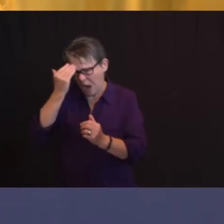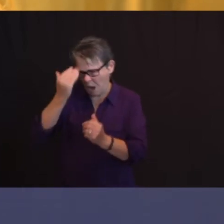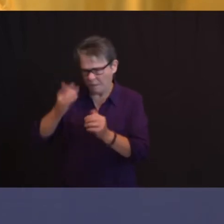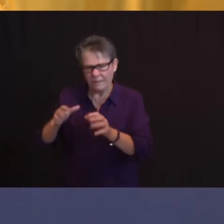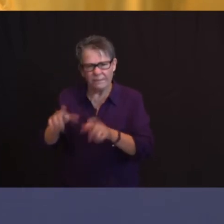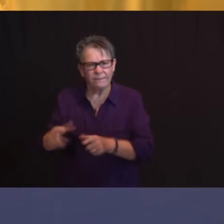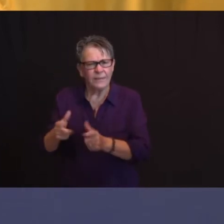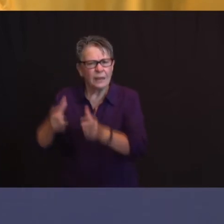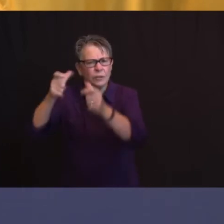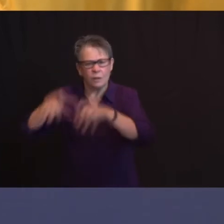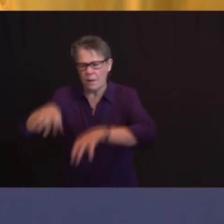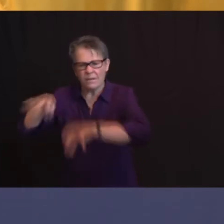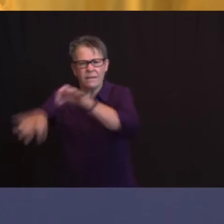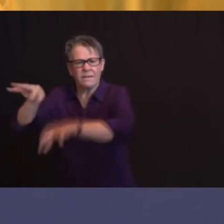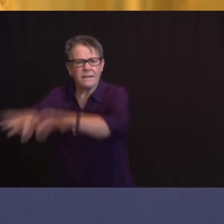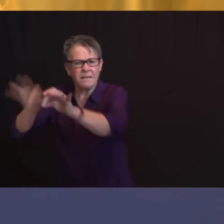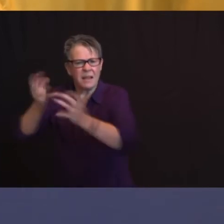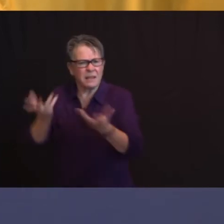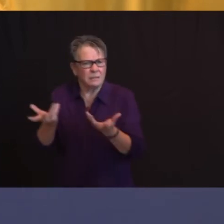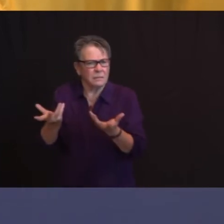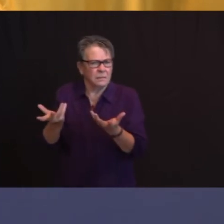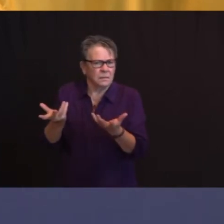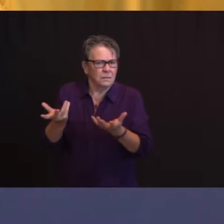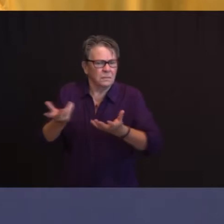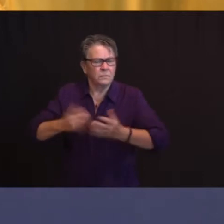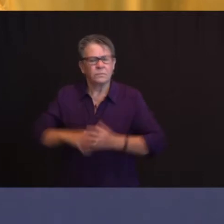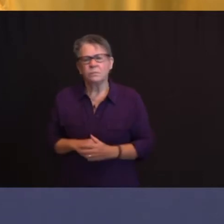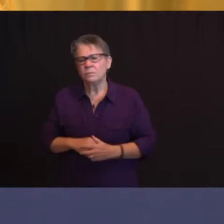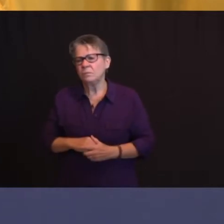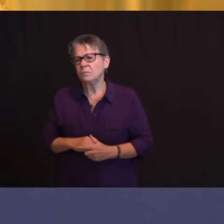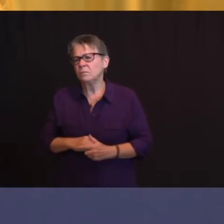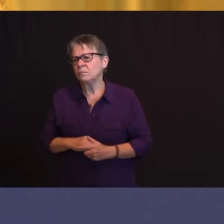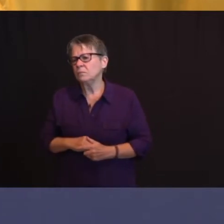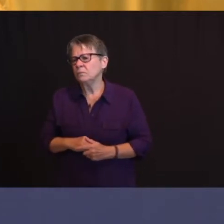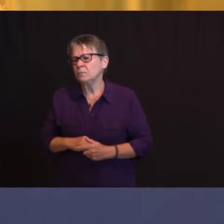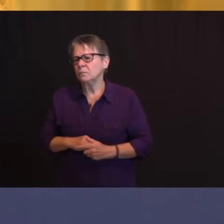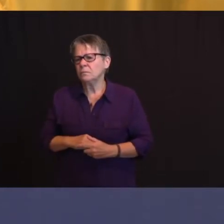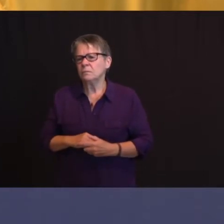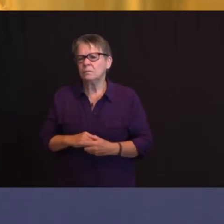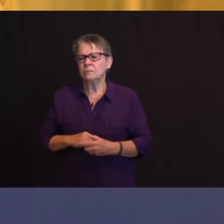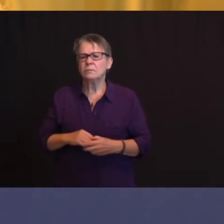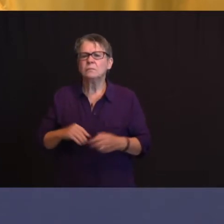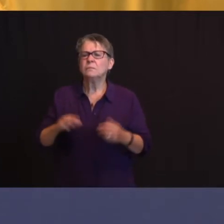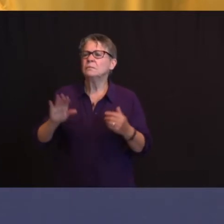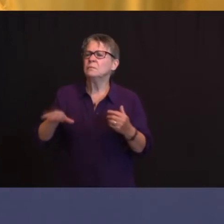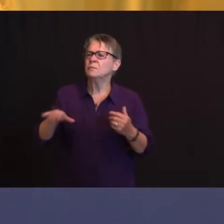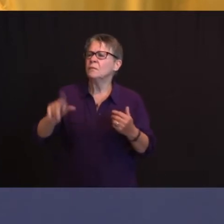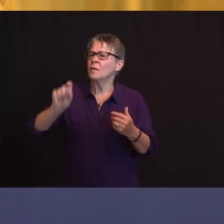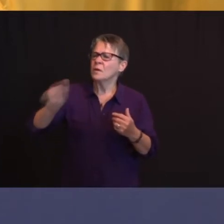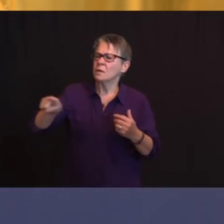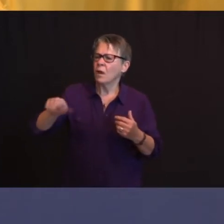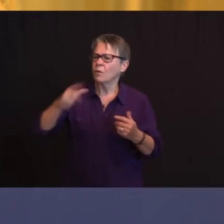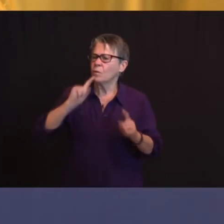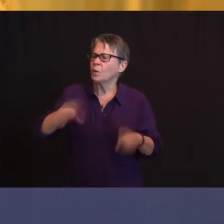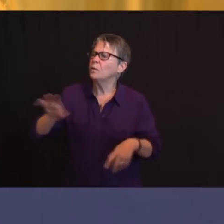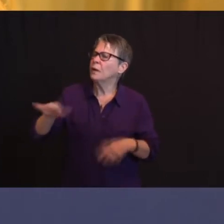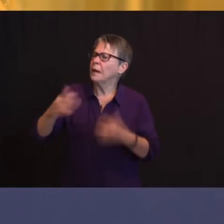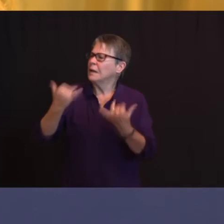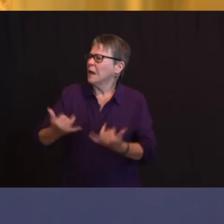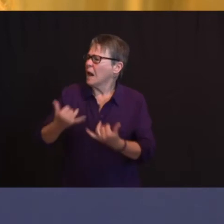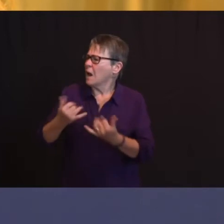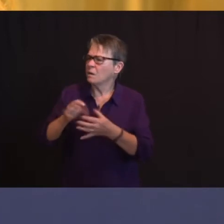Can you comment on the tax and fee structure on the cannabis industry that's being reported? Have you reached an agreement with lawmakers? Also, a